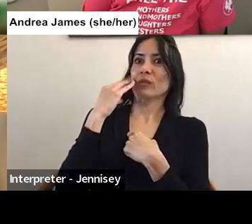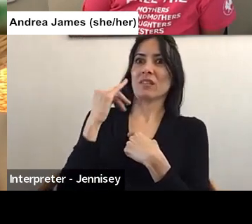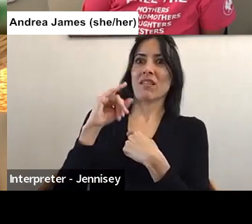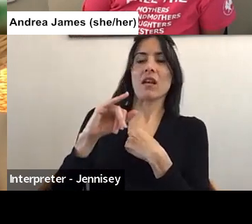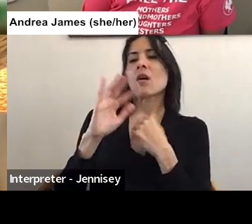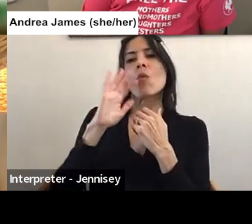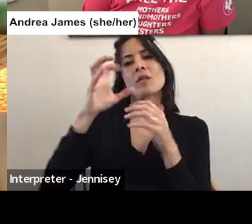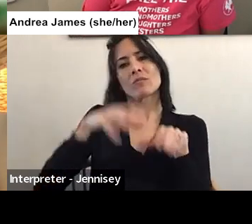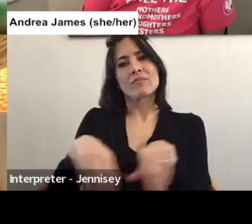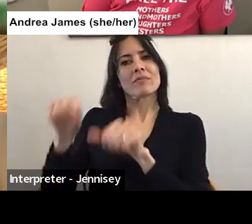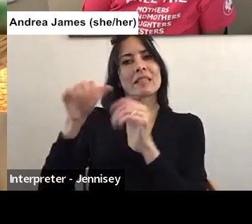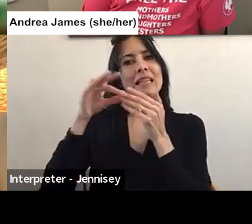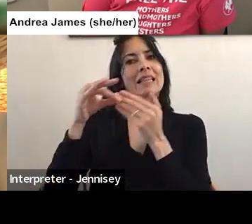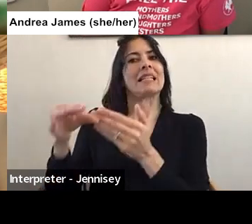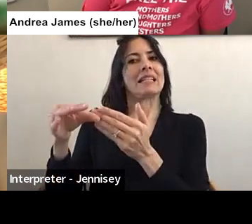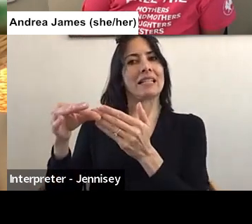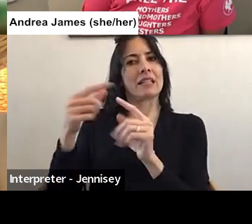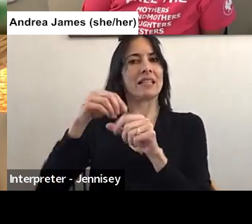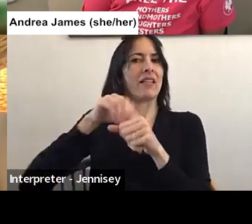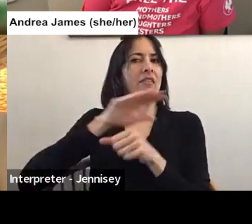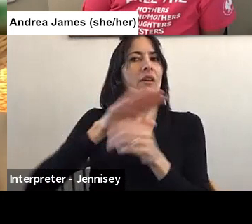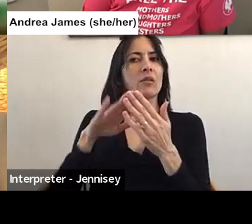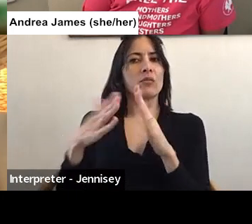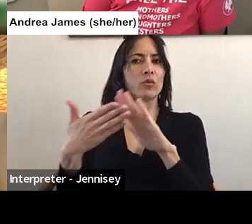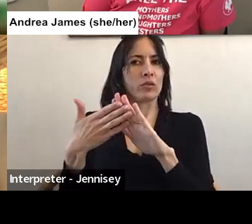and based on individual and community accountability.